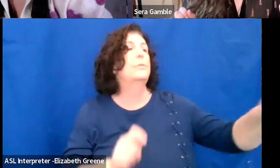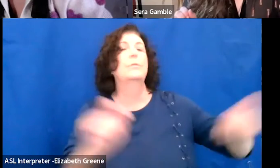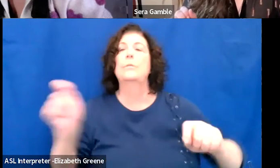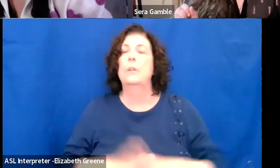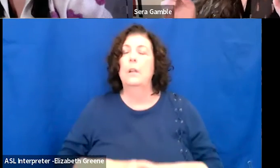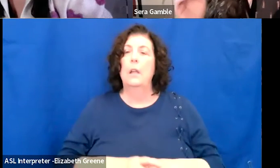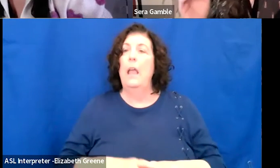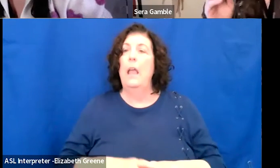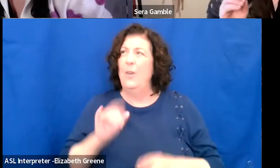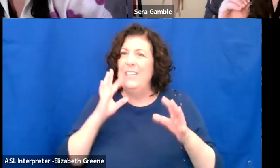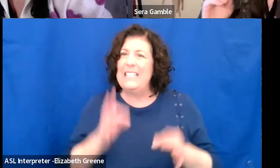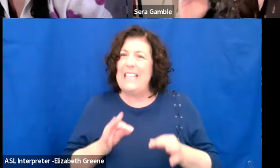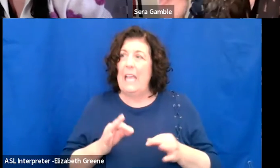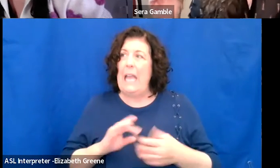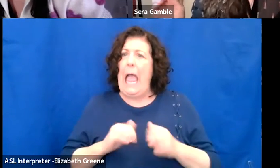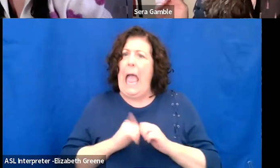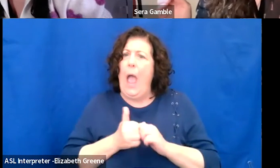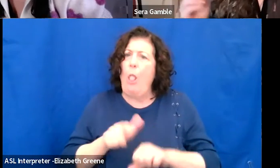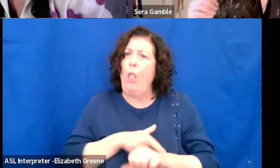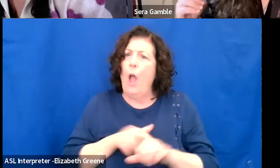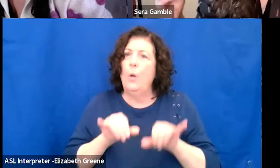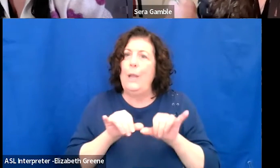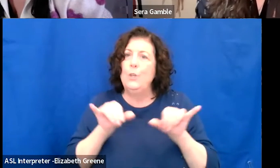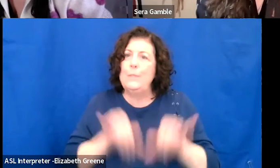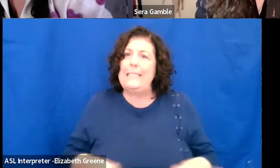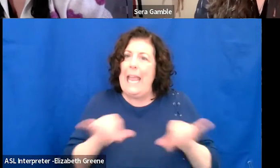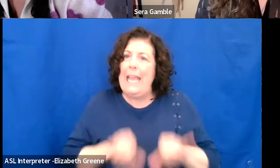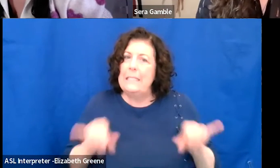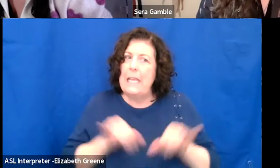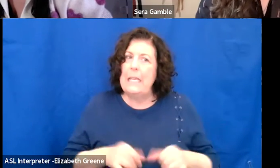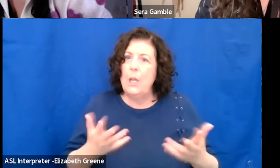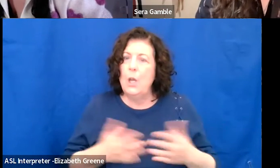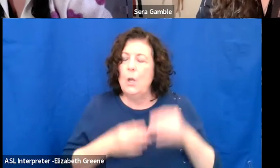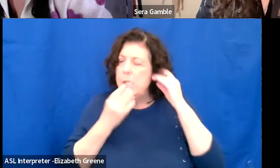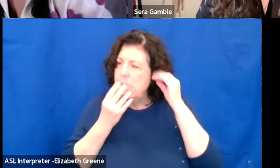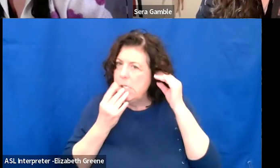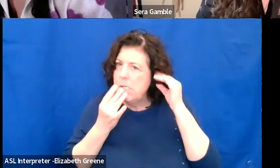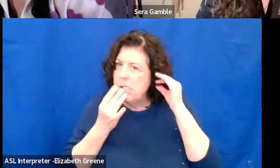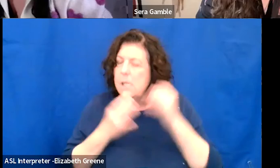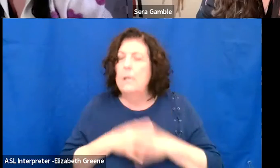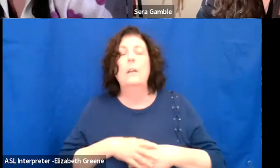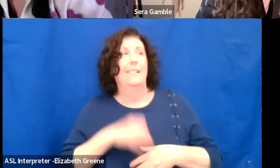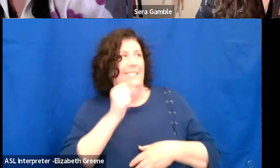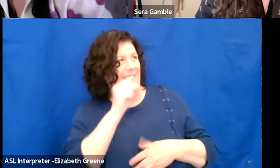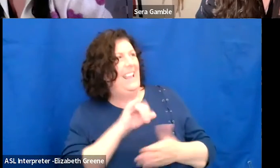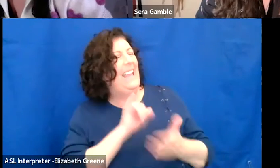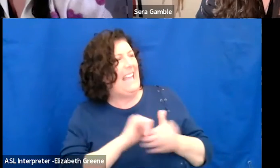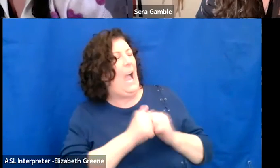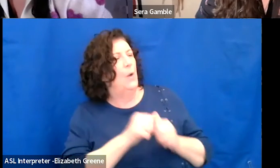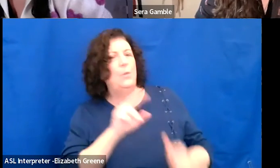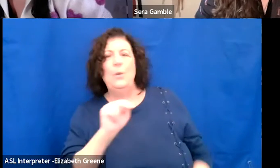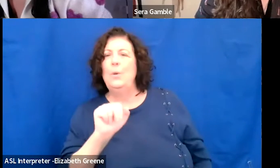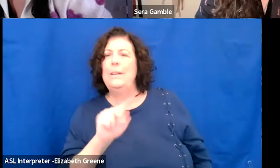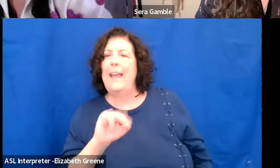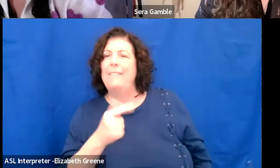something else? So a lot of like, that's navigating. Yeah, it's navigating that. It really is navigating that. Like how